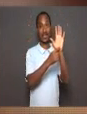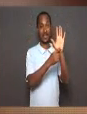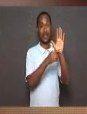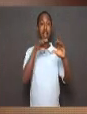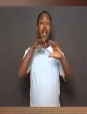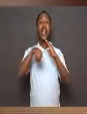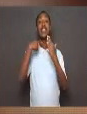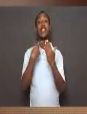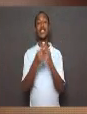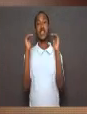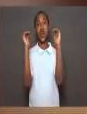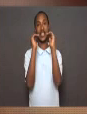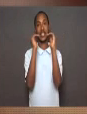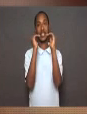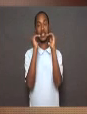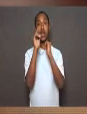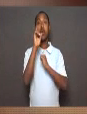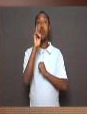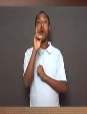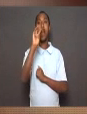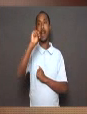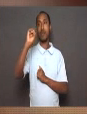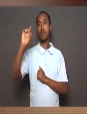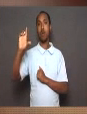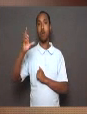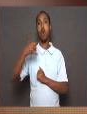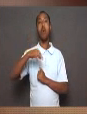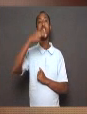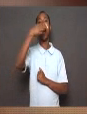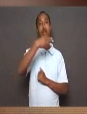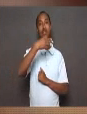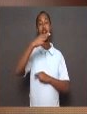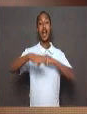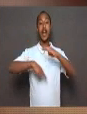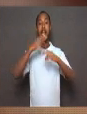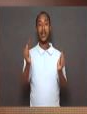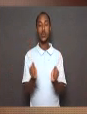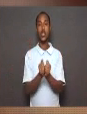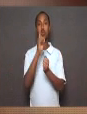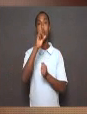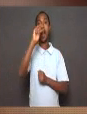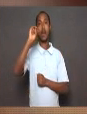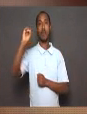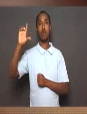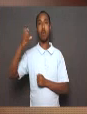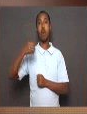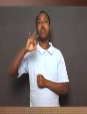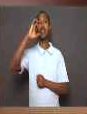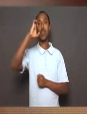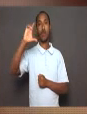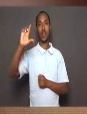In this equation, 1 mole of hydrogen reacts with 1 mole of